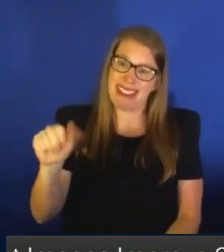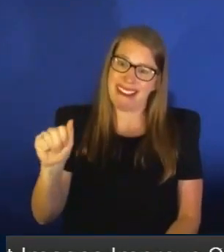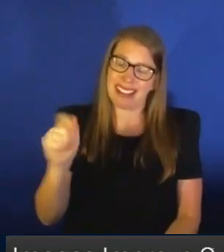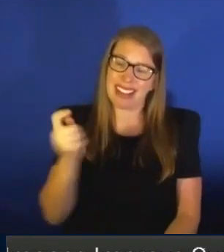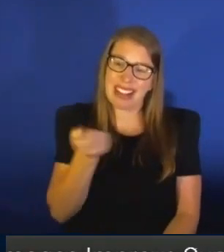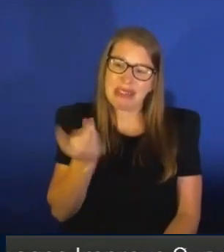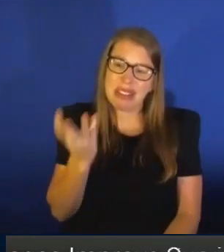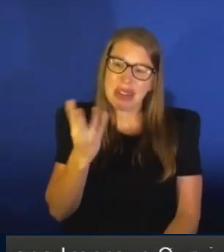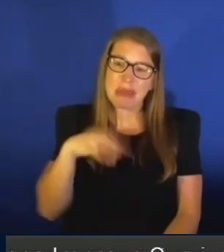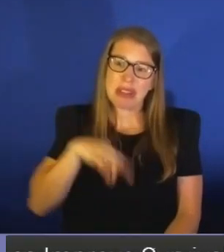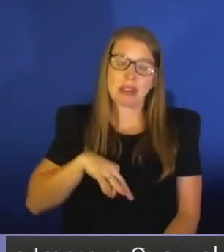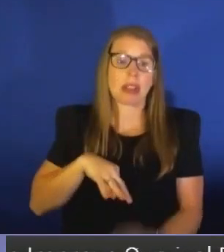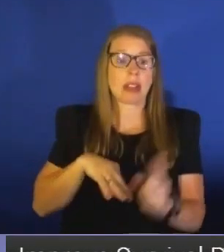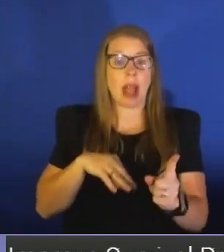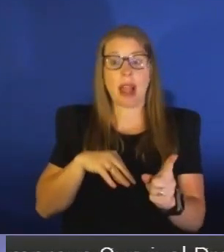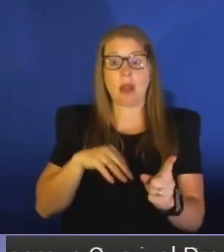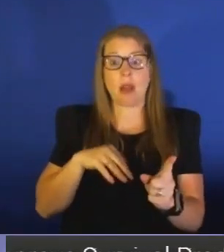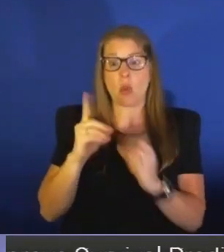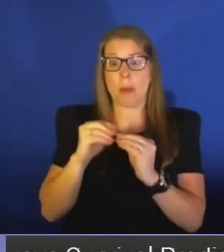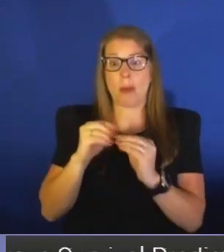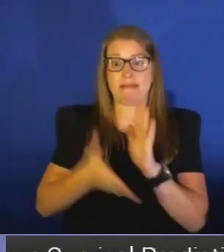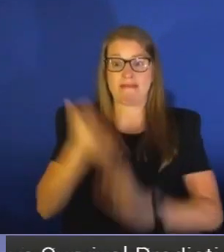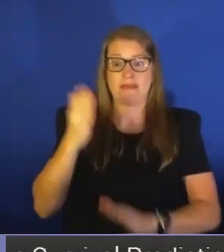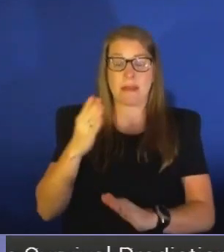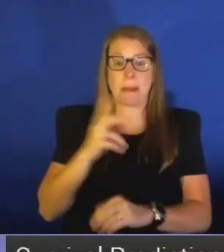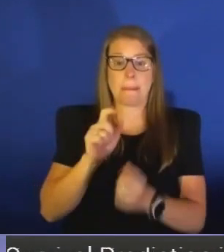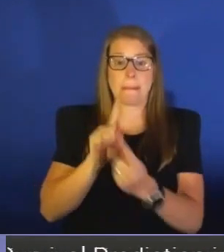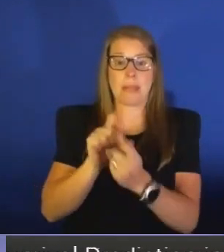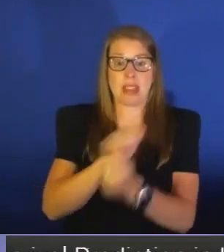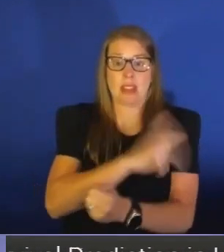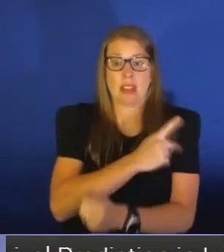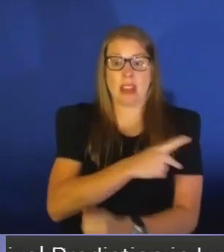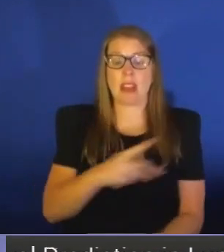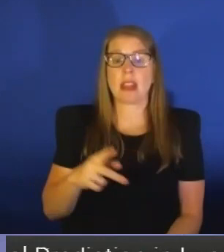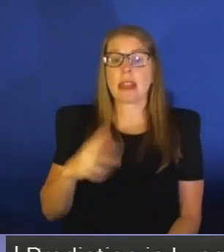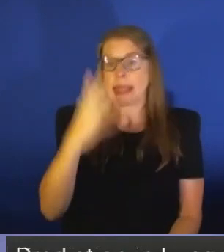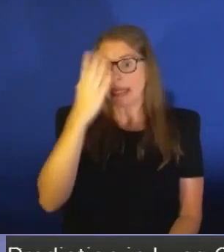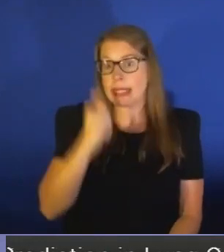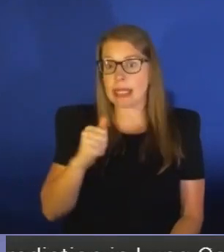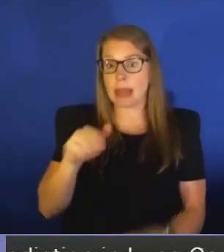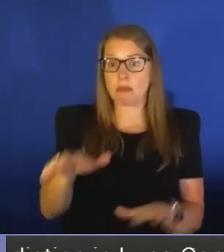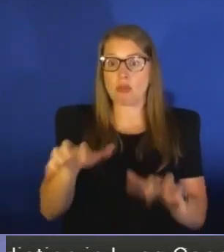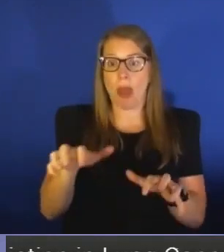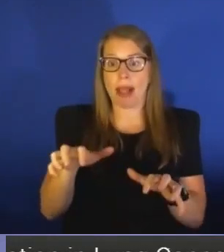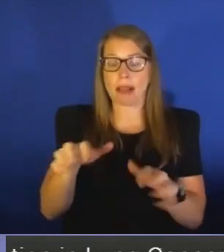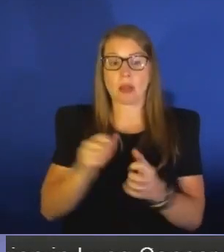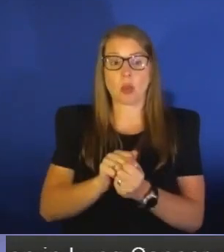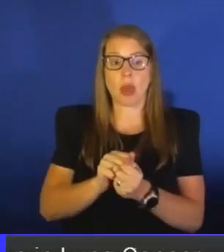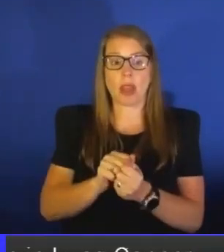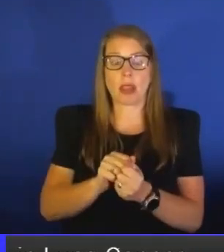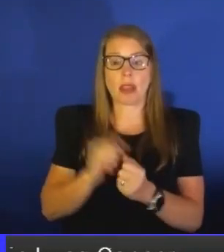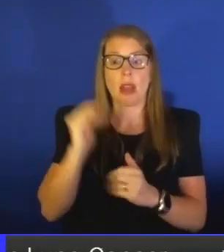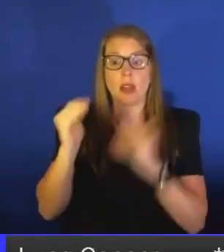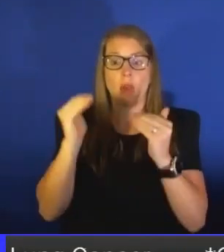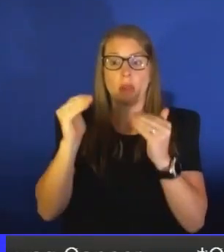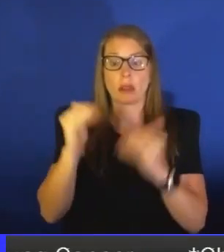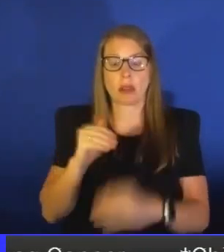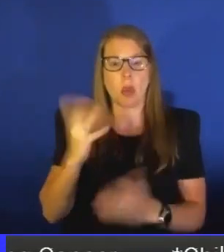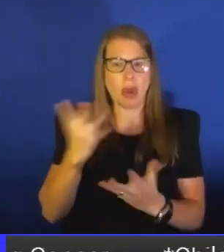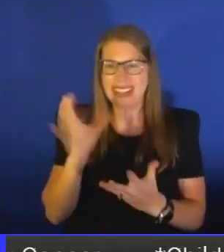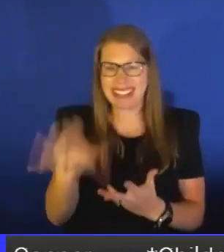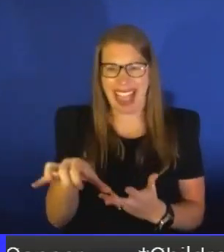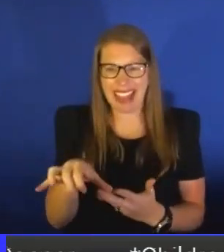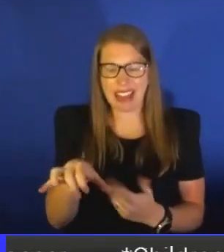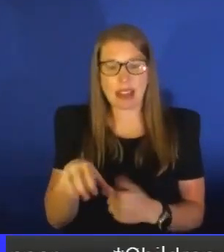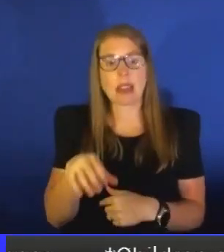so you can get to your patients. Kathy wants to know, what about sleep paralysis in adults? Actually fairly common. What is Sleep that? paralysis is the idea that